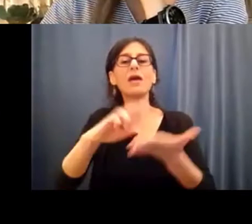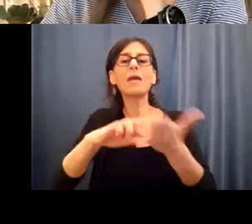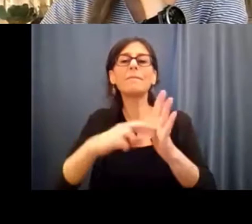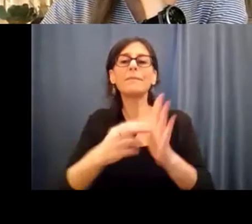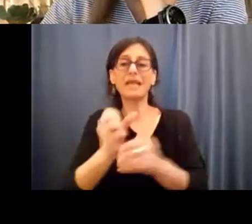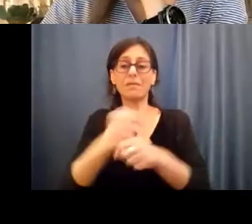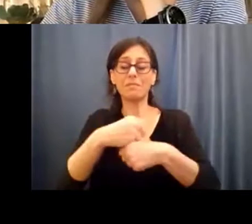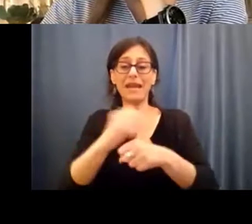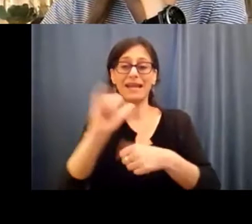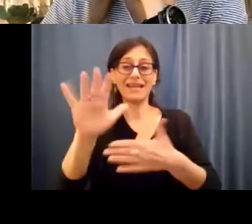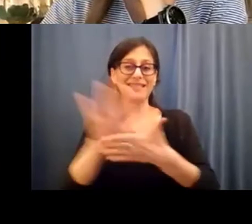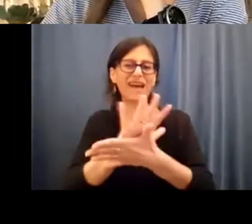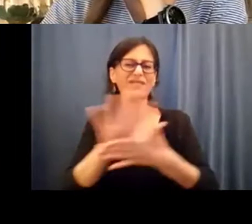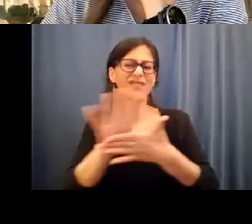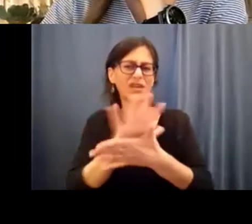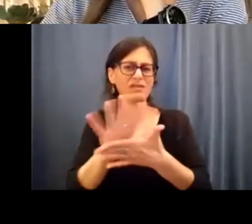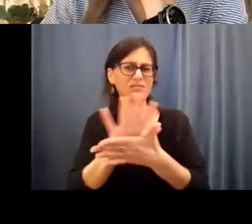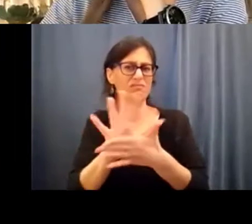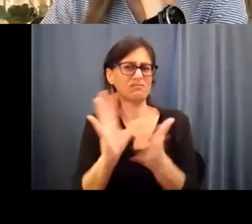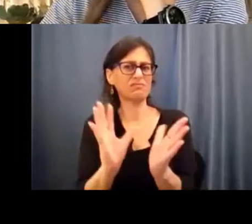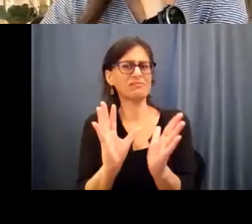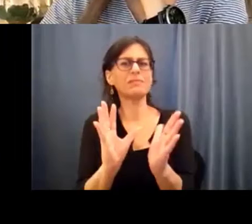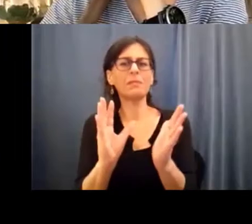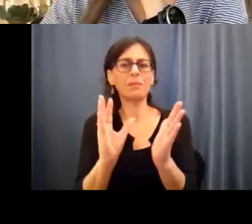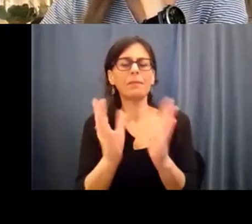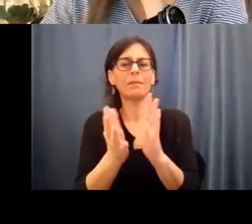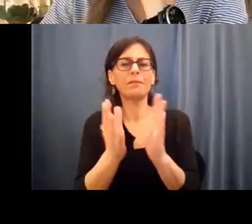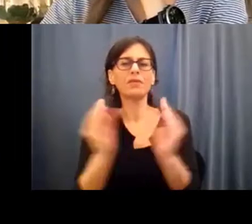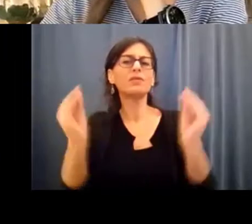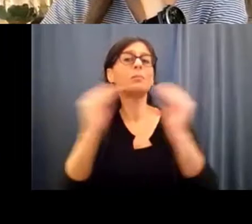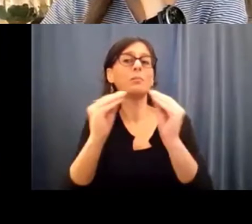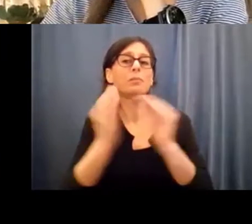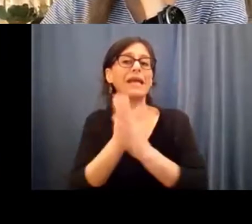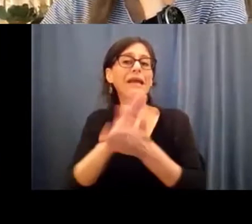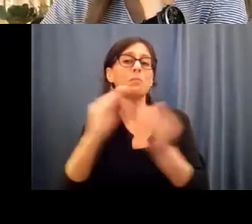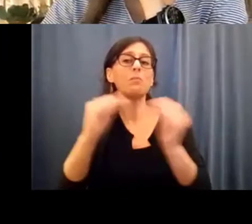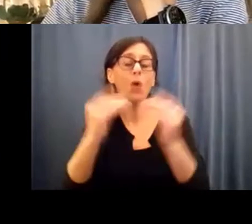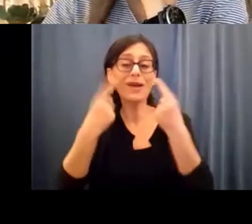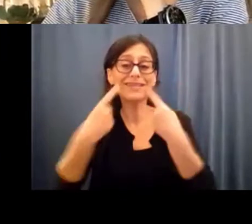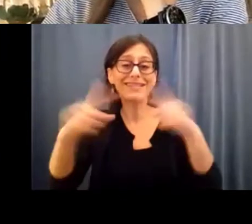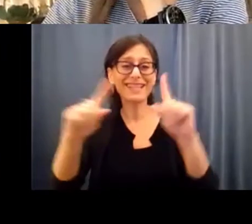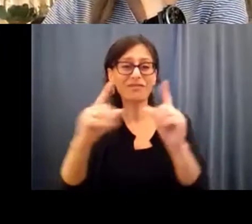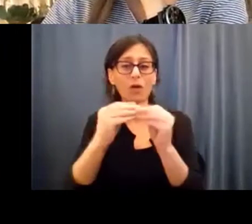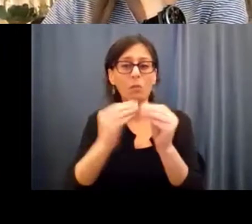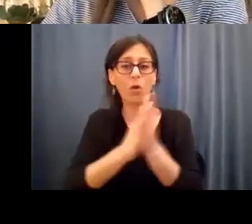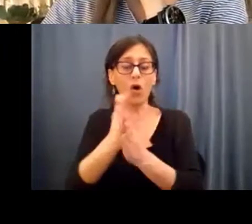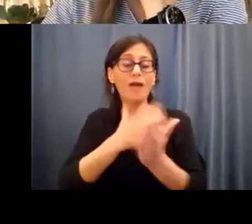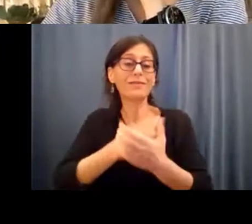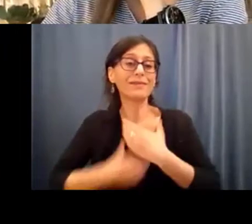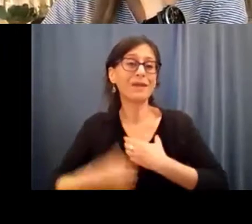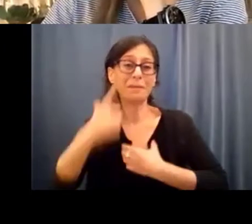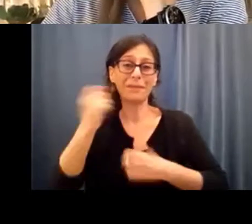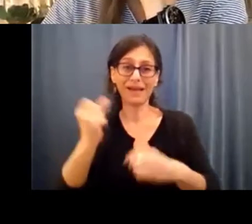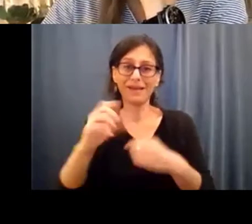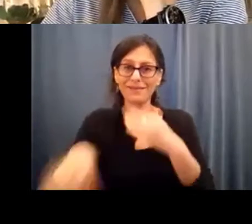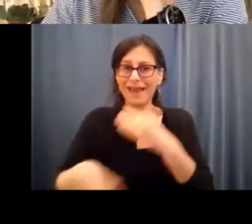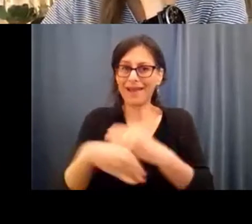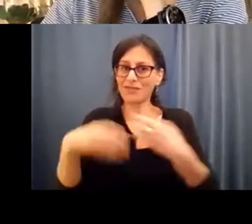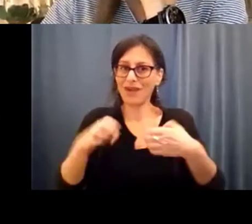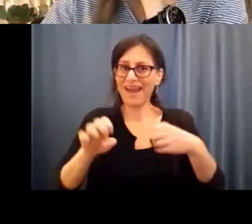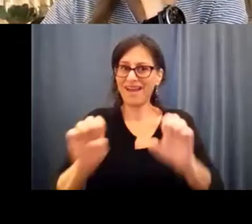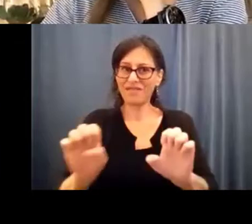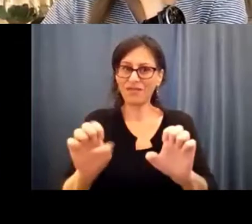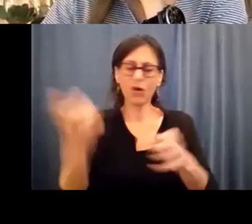the film that much more successful and like passionate, because of the effort and